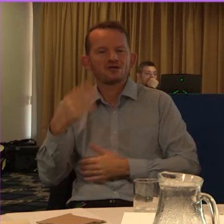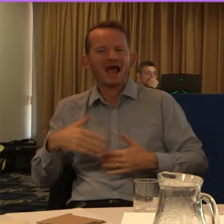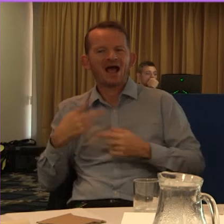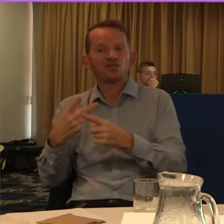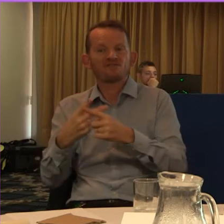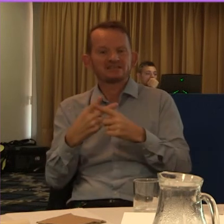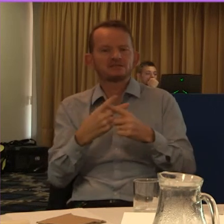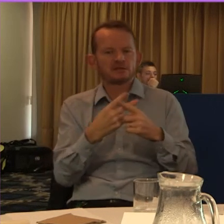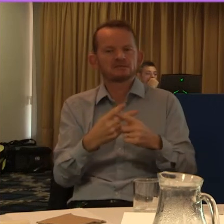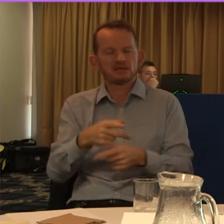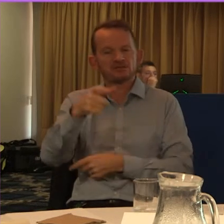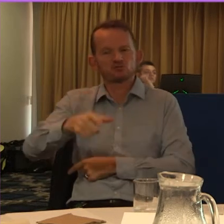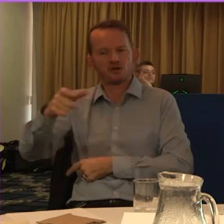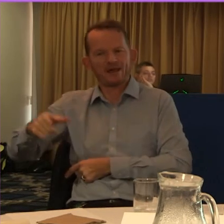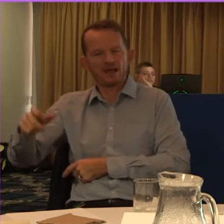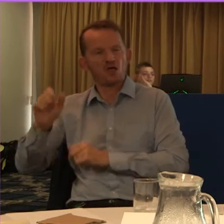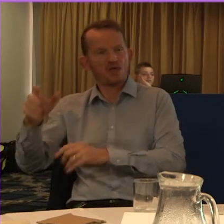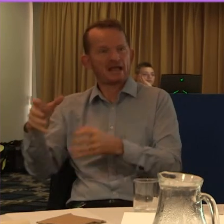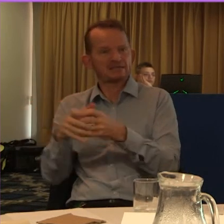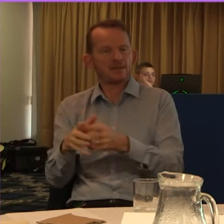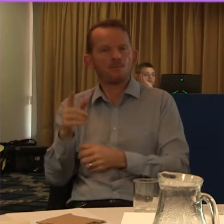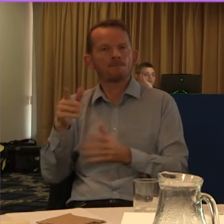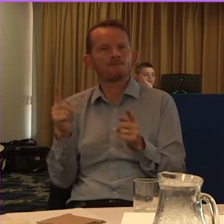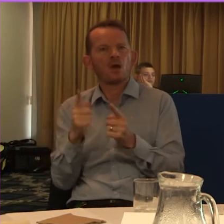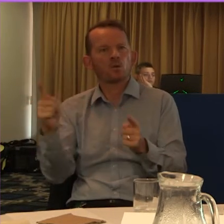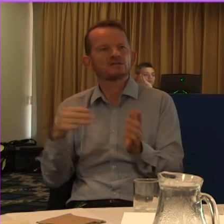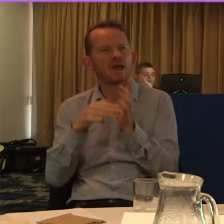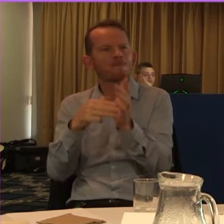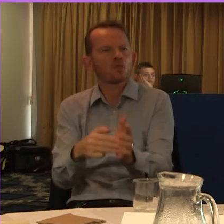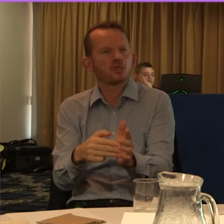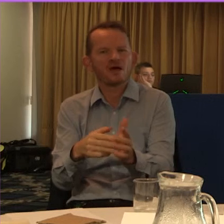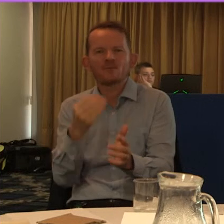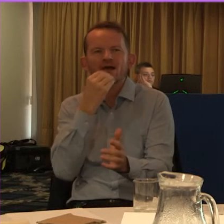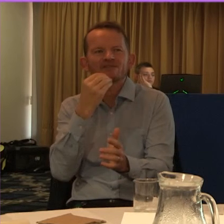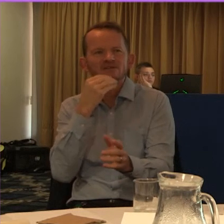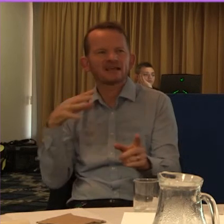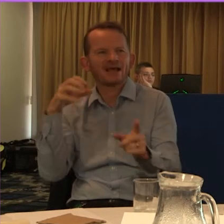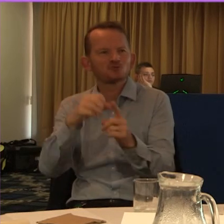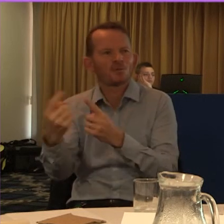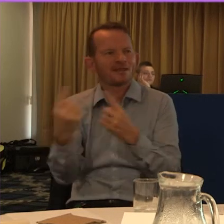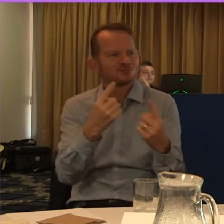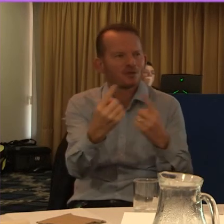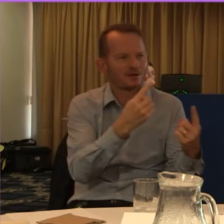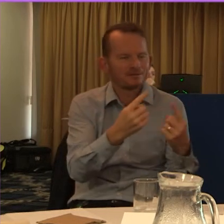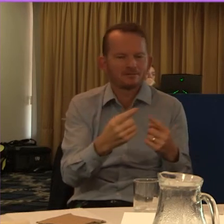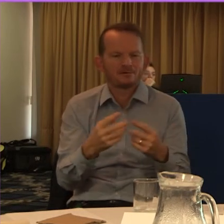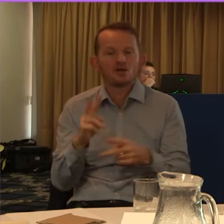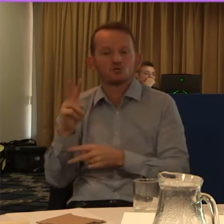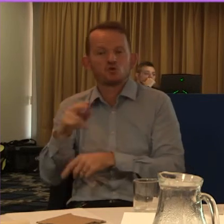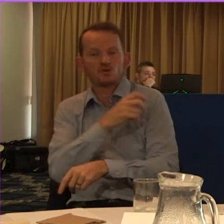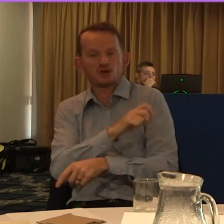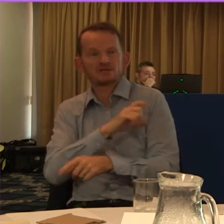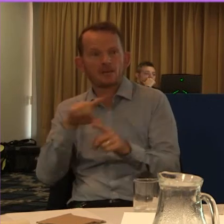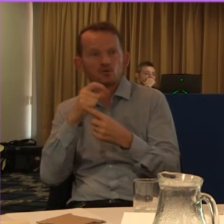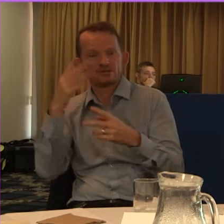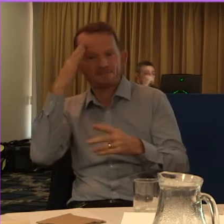health visitors who attended described how their team met once a month for breakfast to catch up with each other. There were 2 nurses from a community mental